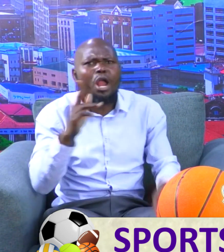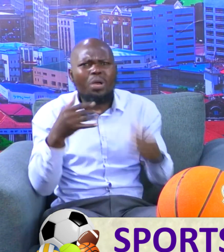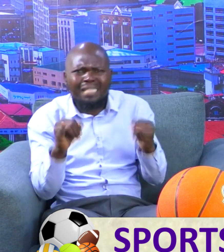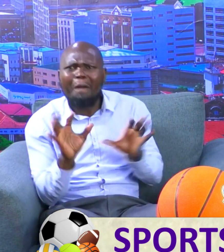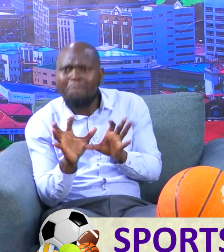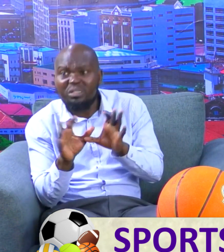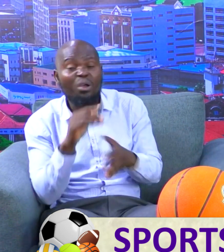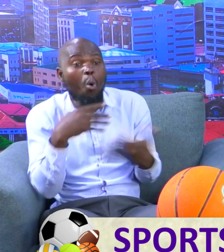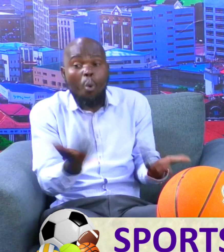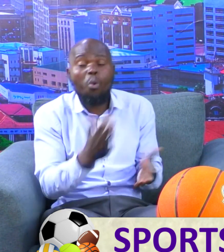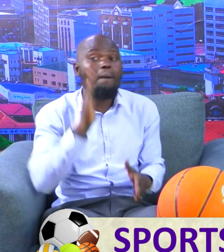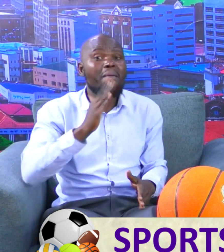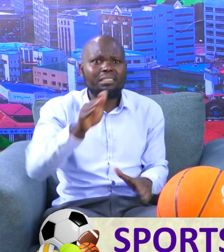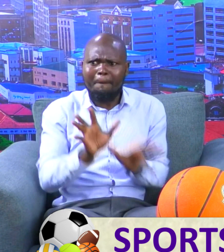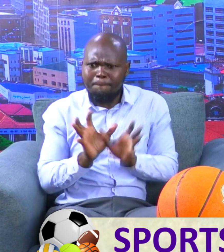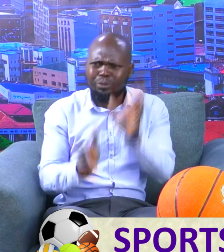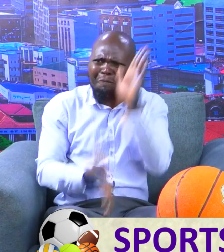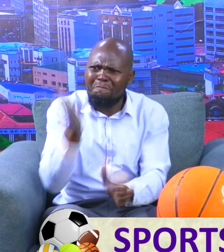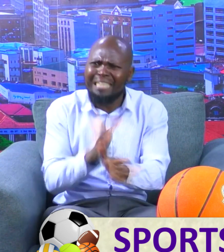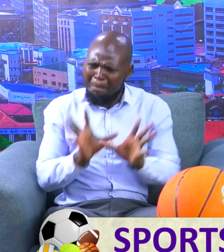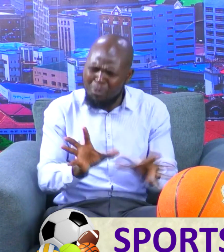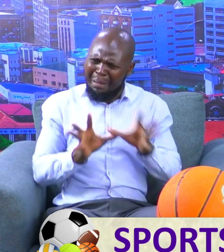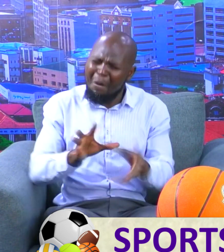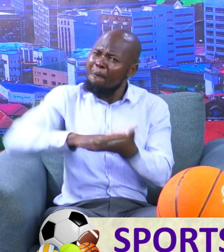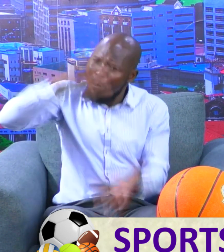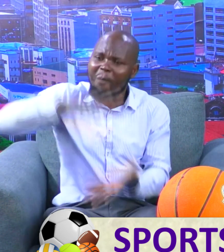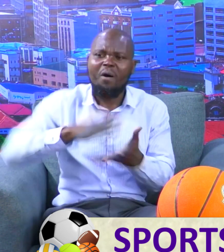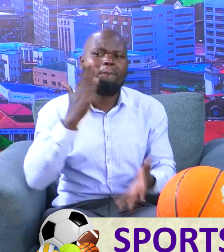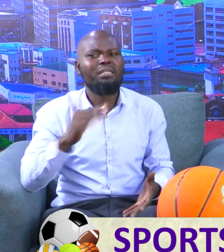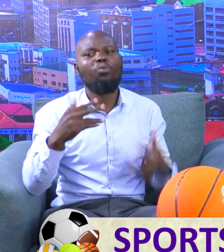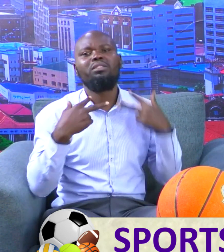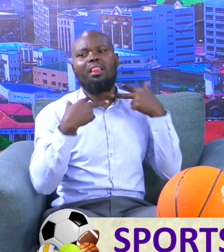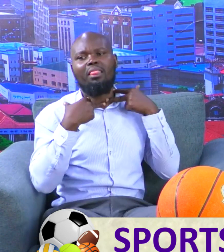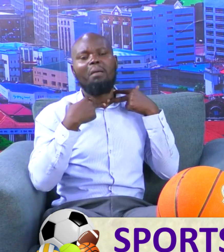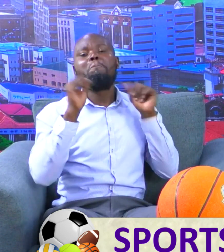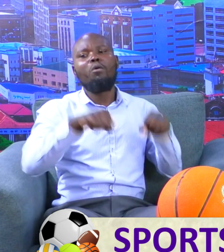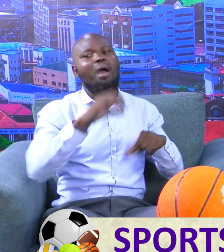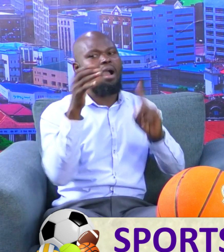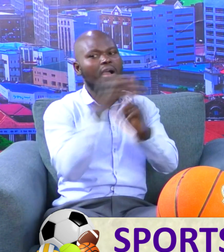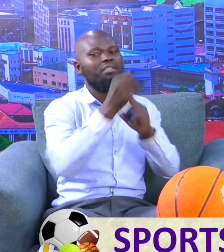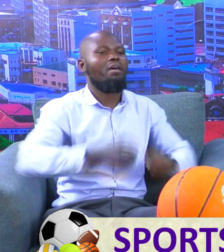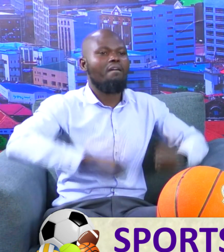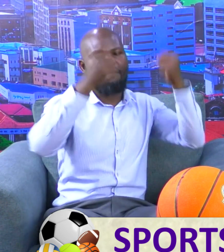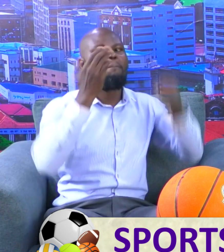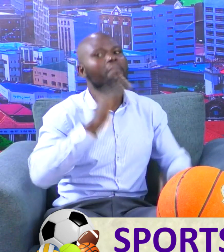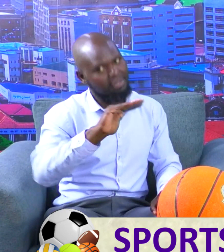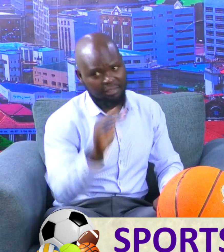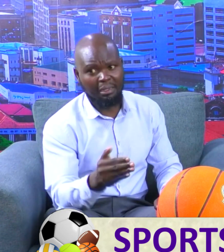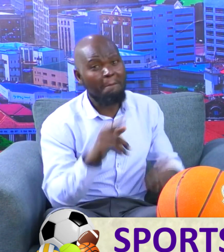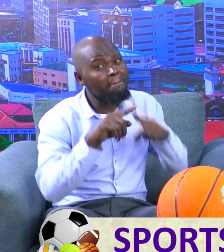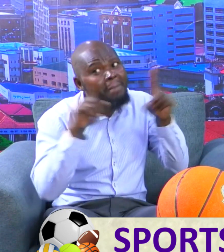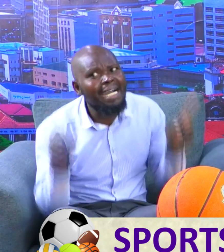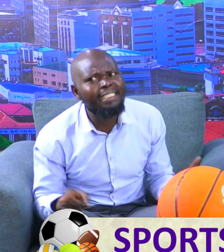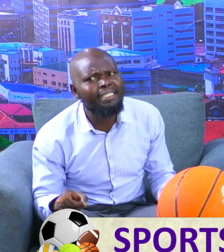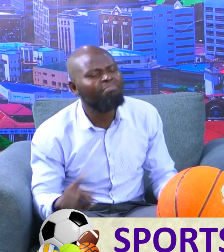So if Man City really pushes their players, then Man U tutakuwa